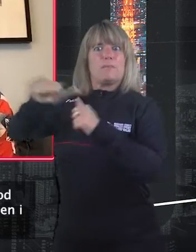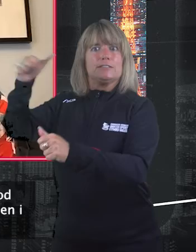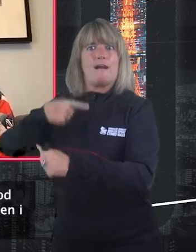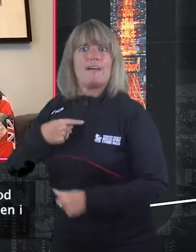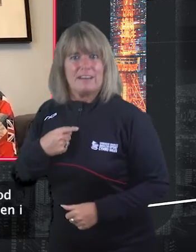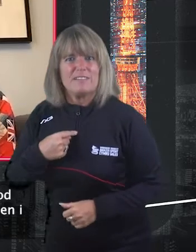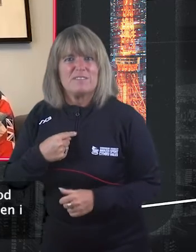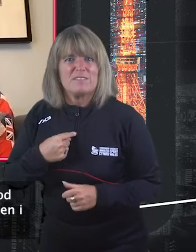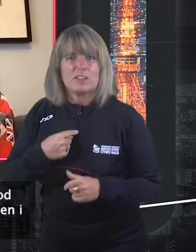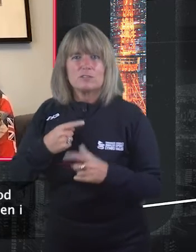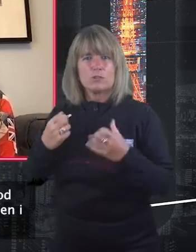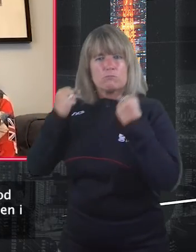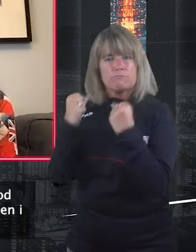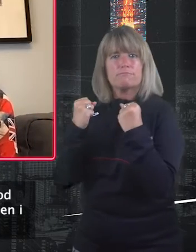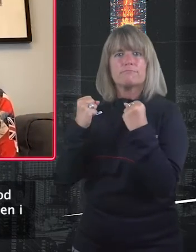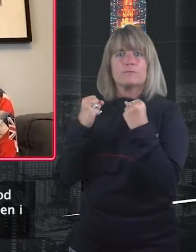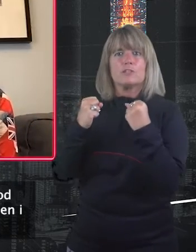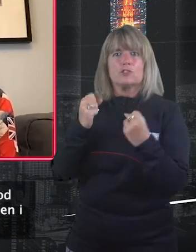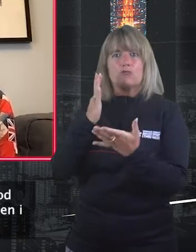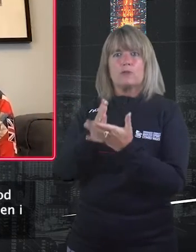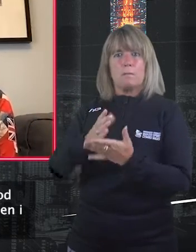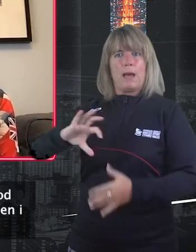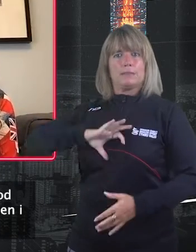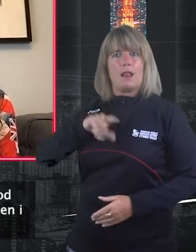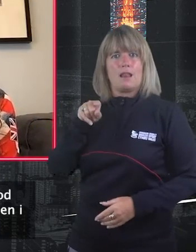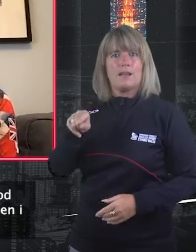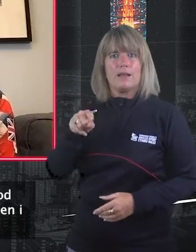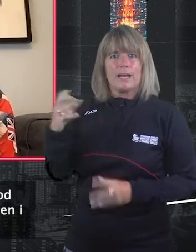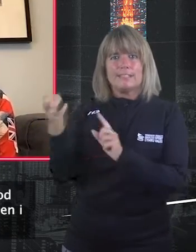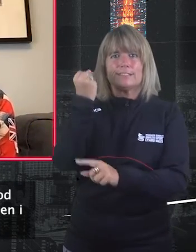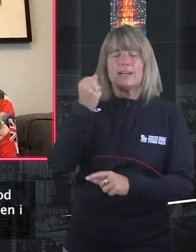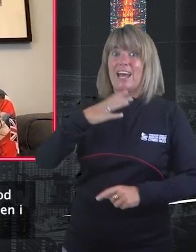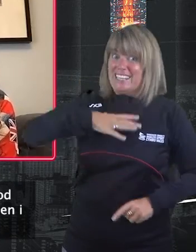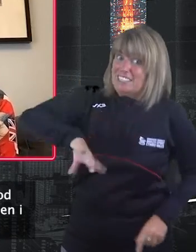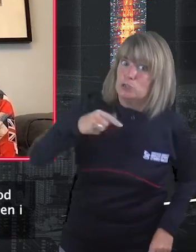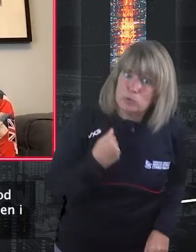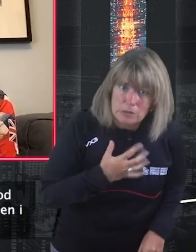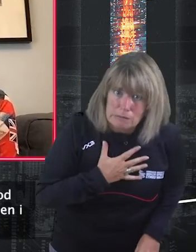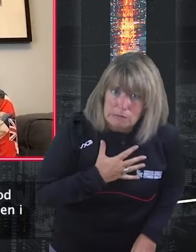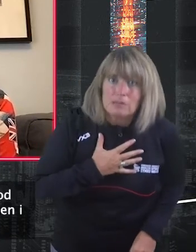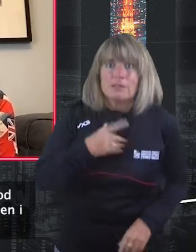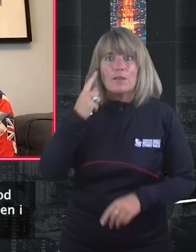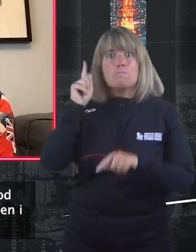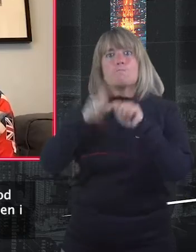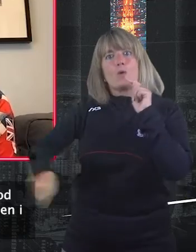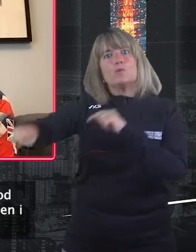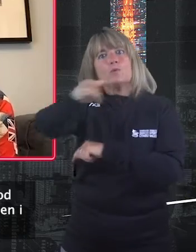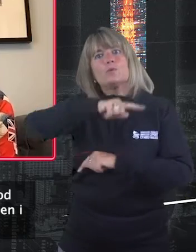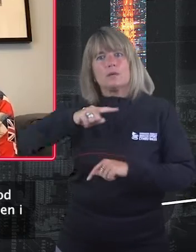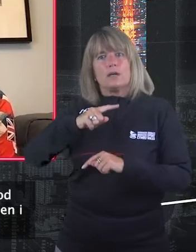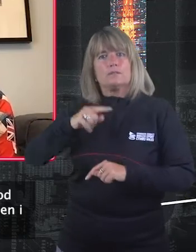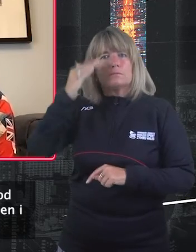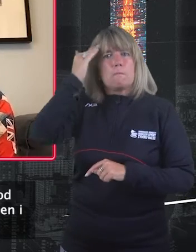I'm like, do you know what, actually, you know, there's a real chance of a medal here if I get it right. So I just need to, I think the most important thing for me is just